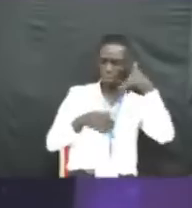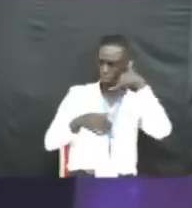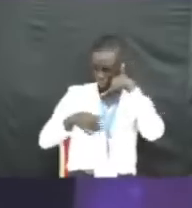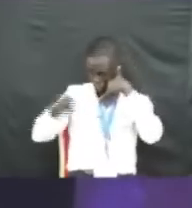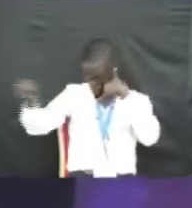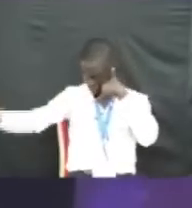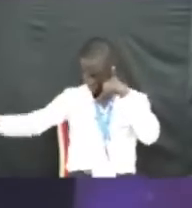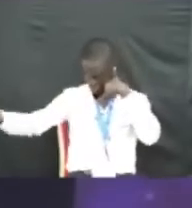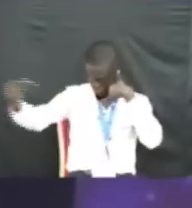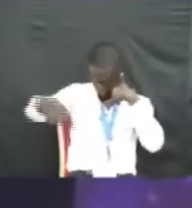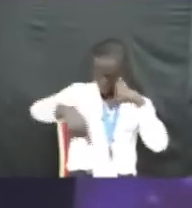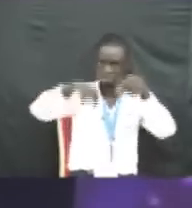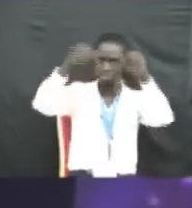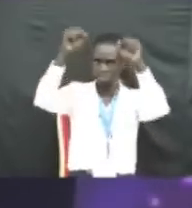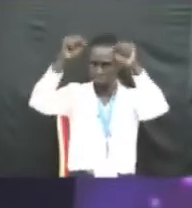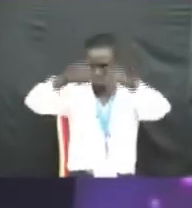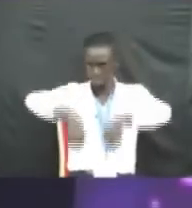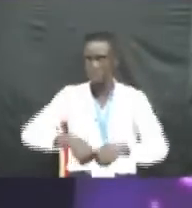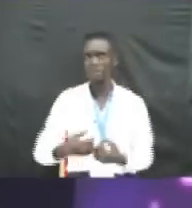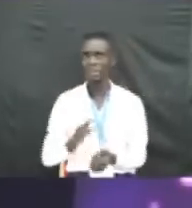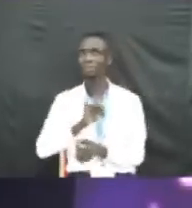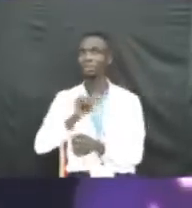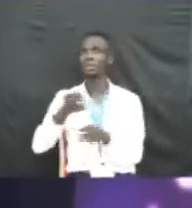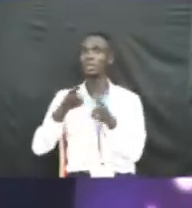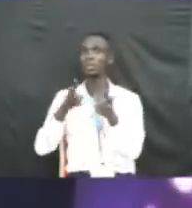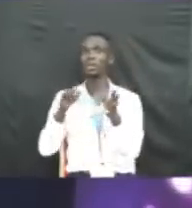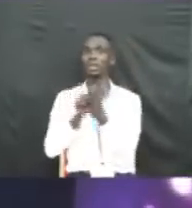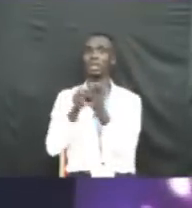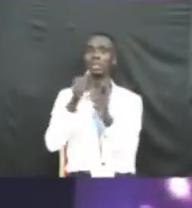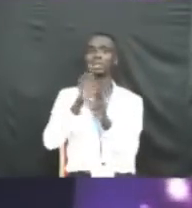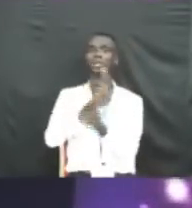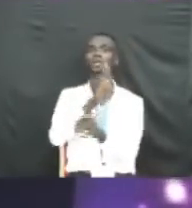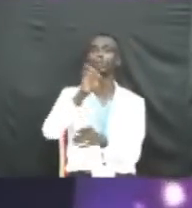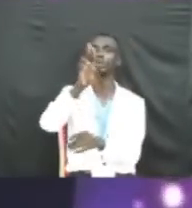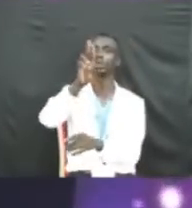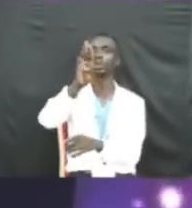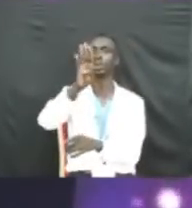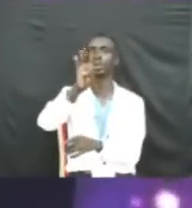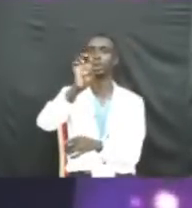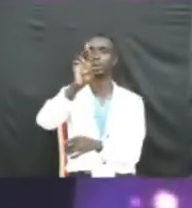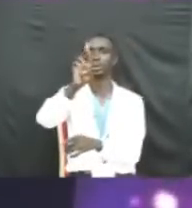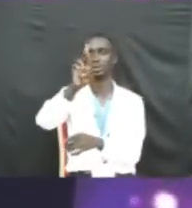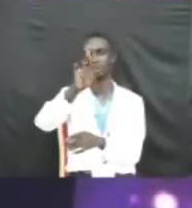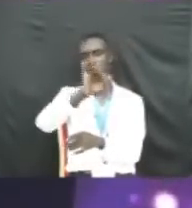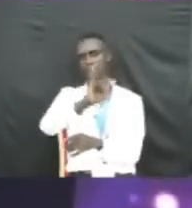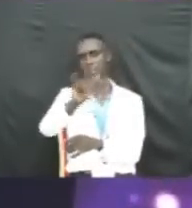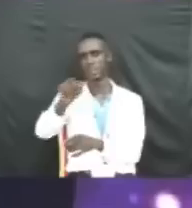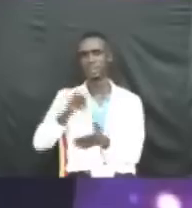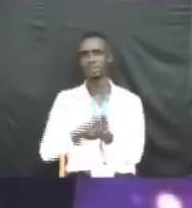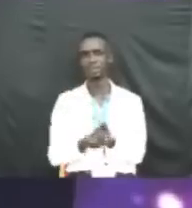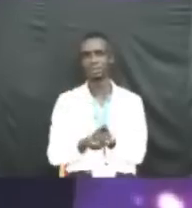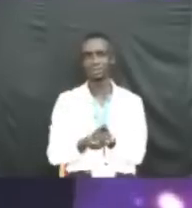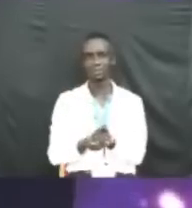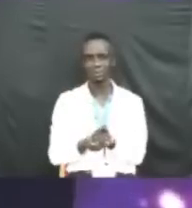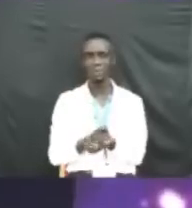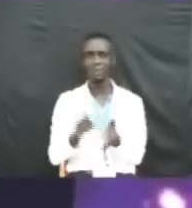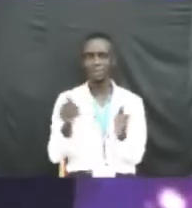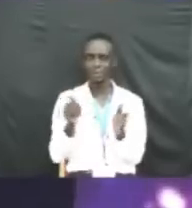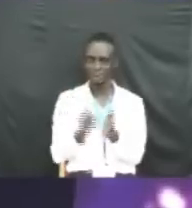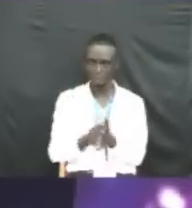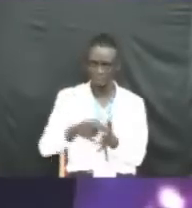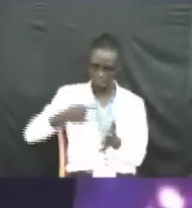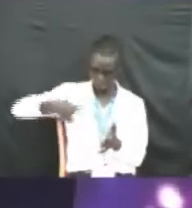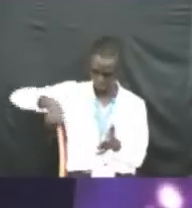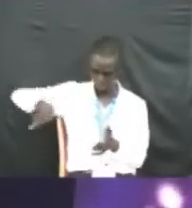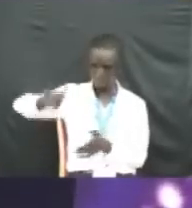Ubers to your homes and all of that. It's a practical solution to a practical problem and that is the sort of thing we as